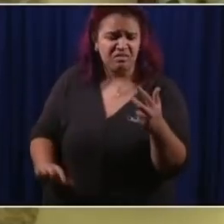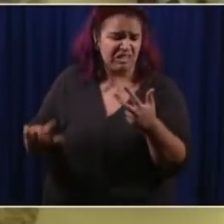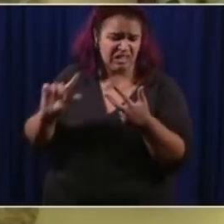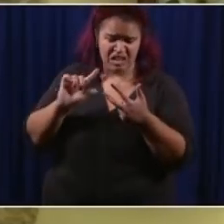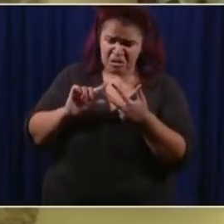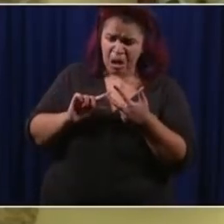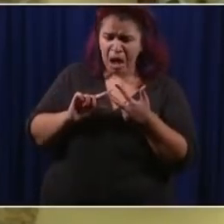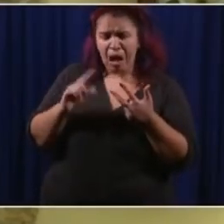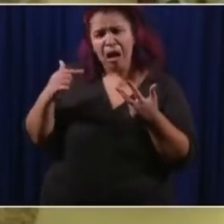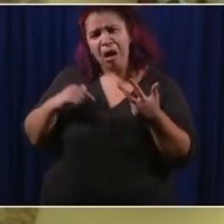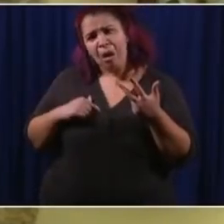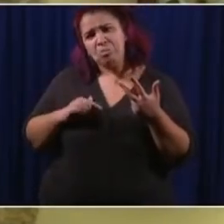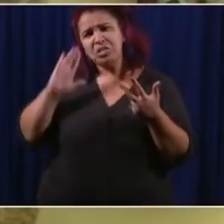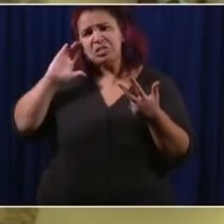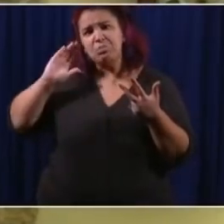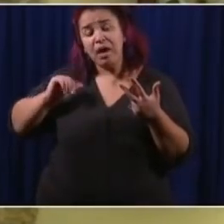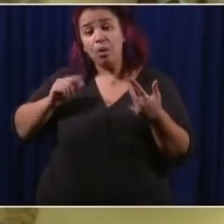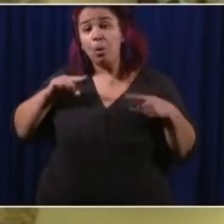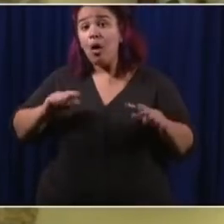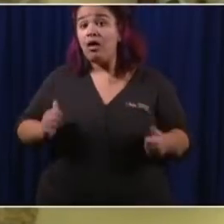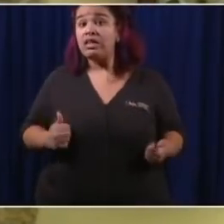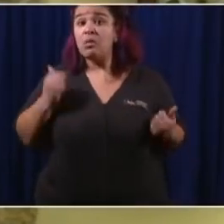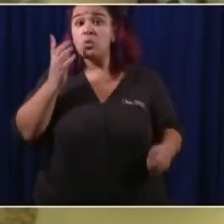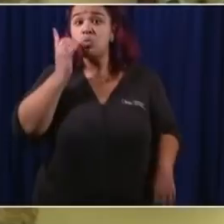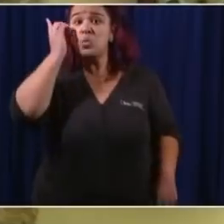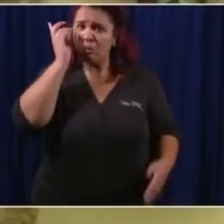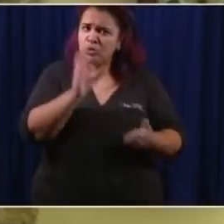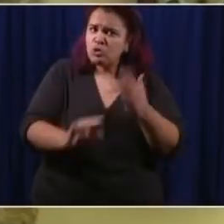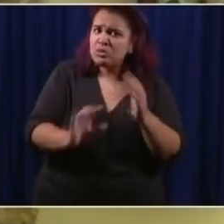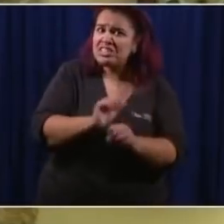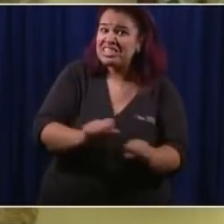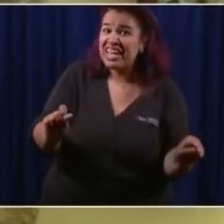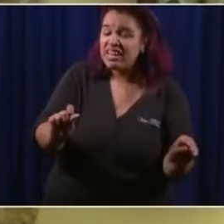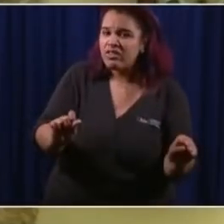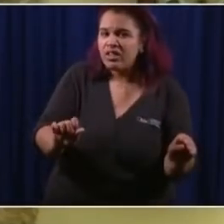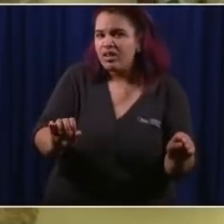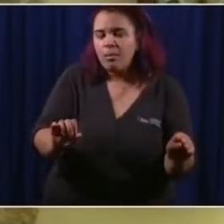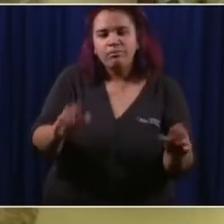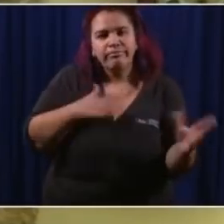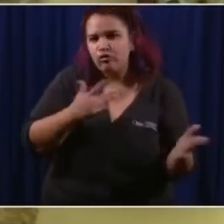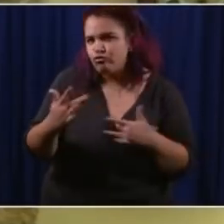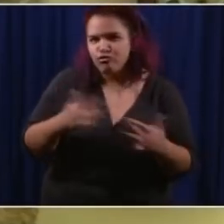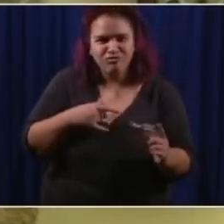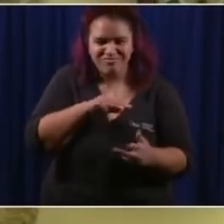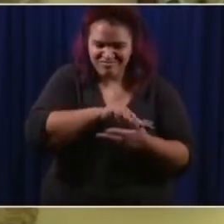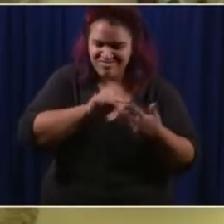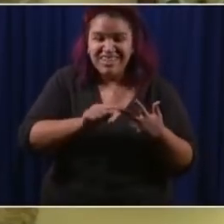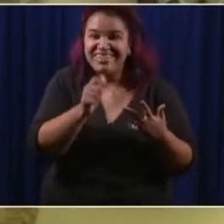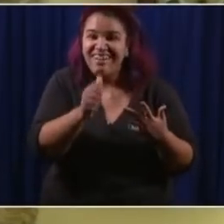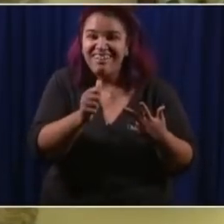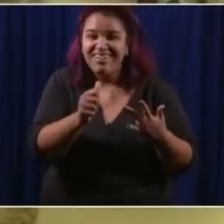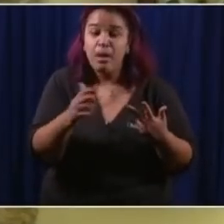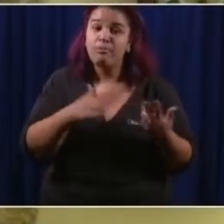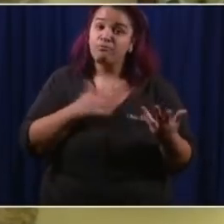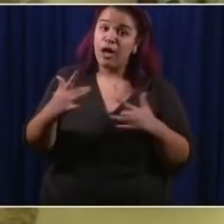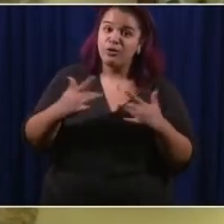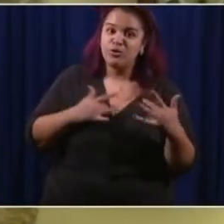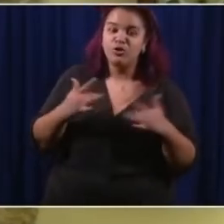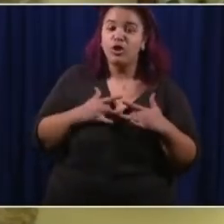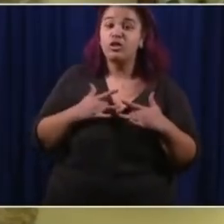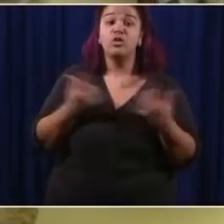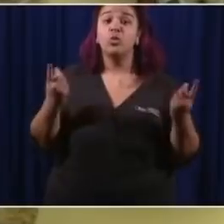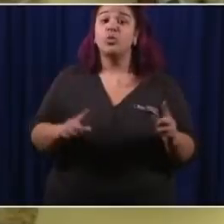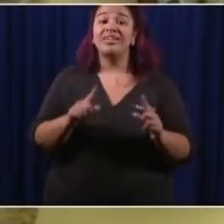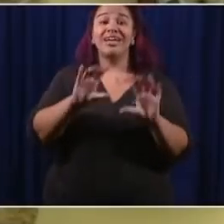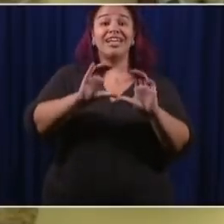pretty well in the dorms. But what I worry about is what they do the other times, and just human